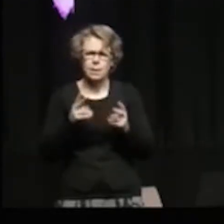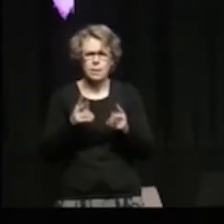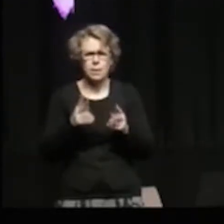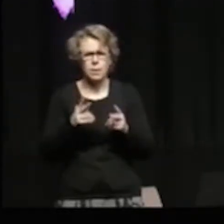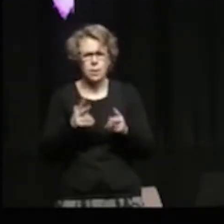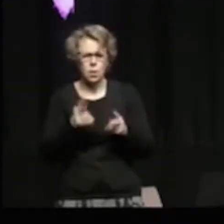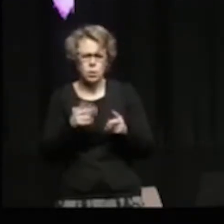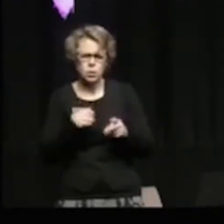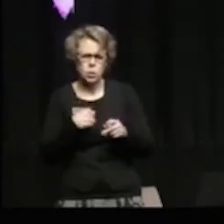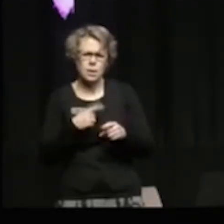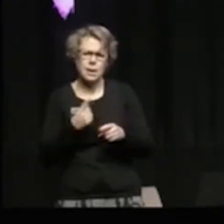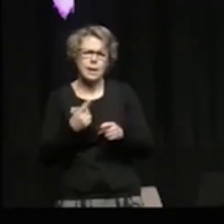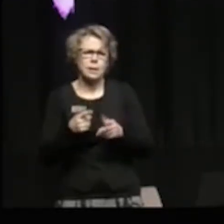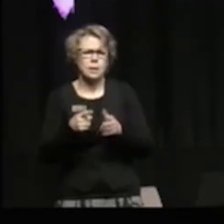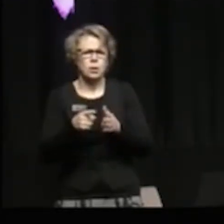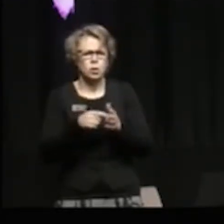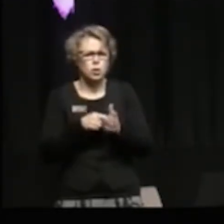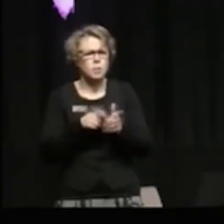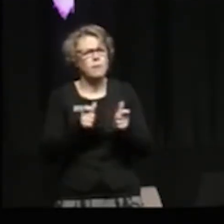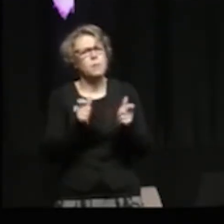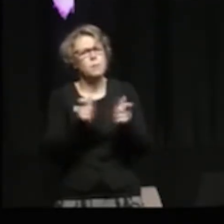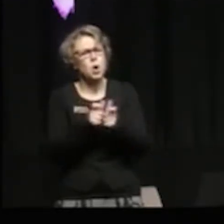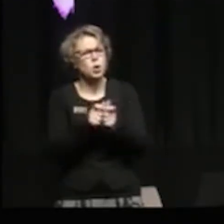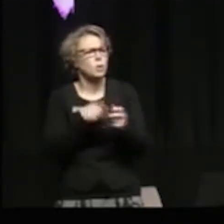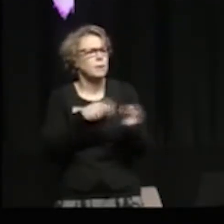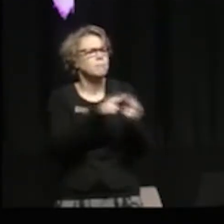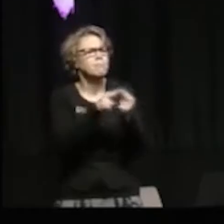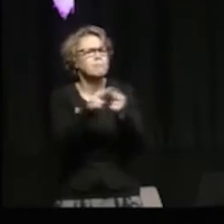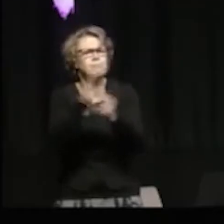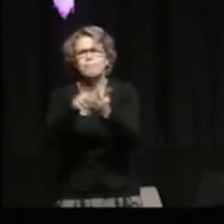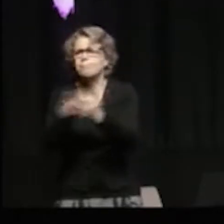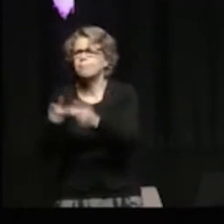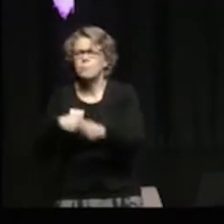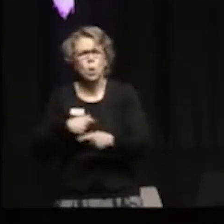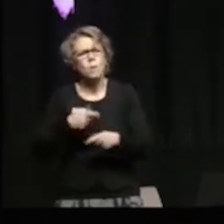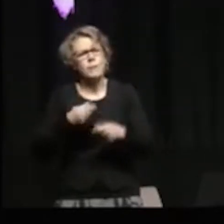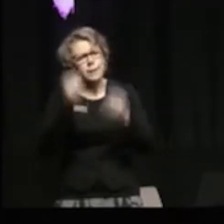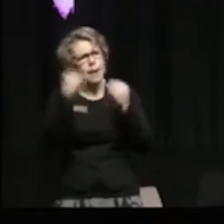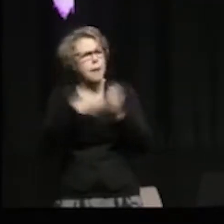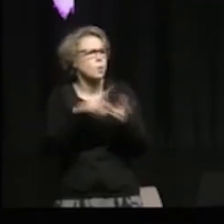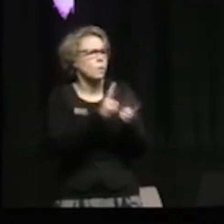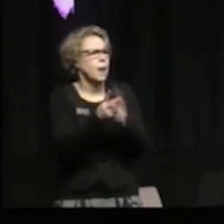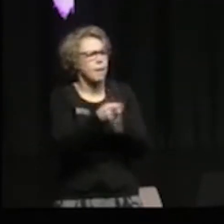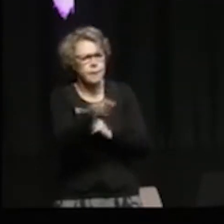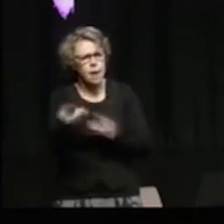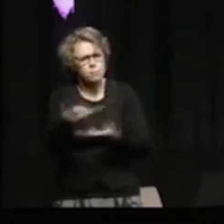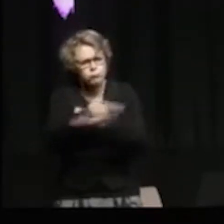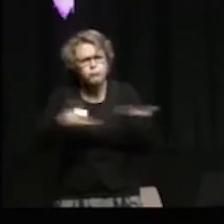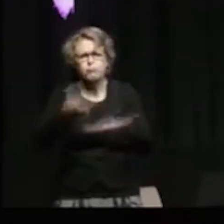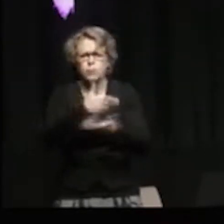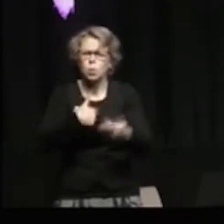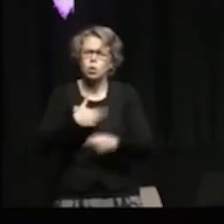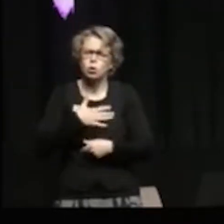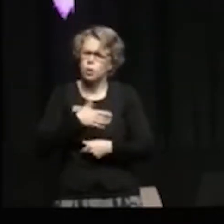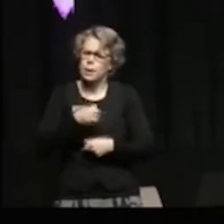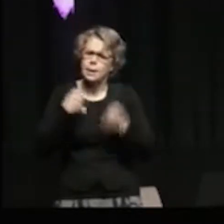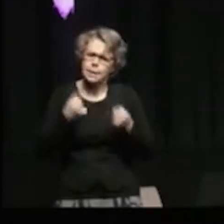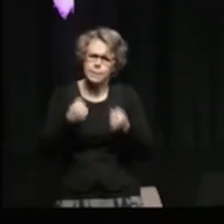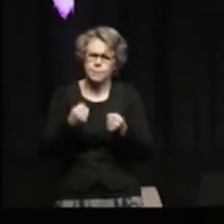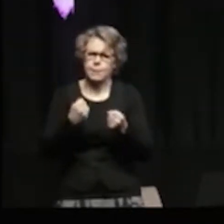it's also a start of meeting and events and networking and learning more from each other, which is, I think, is